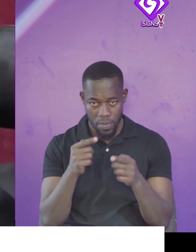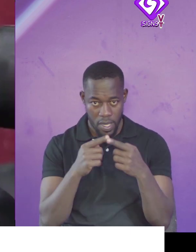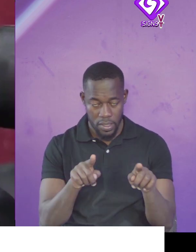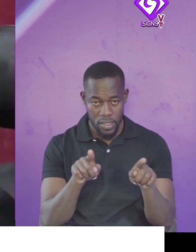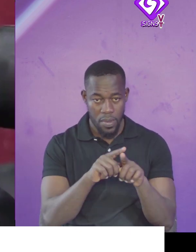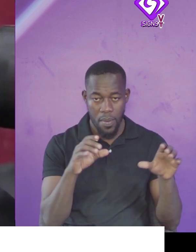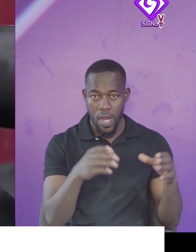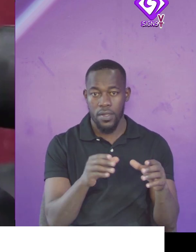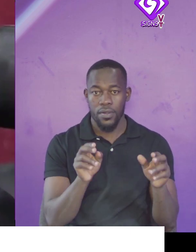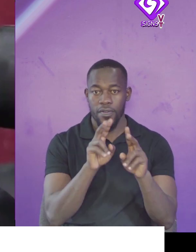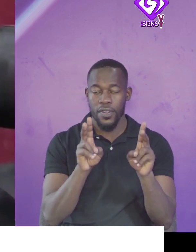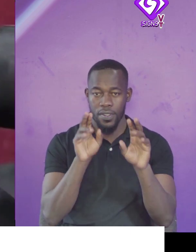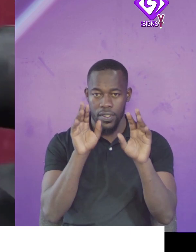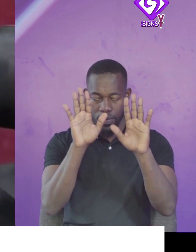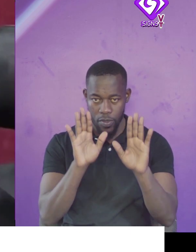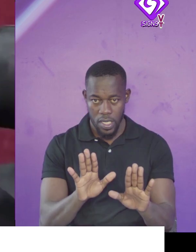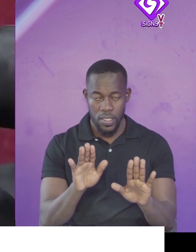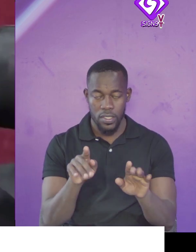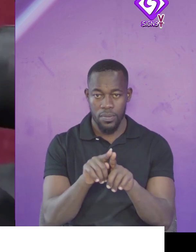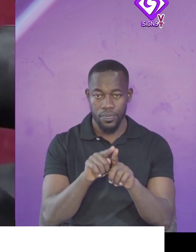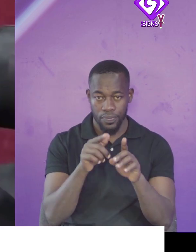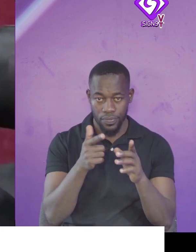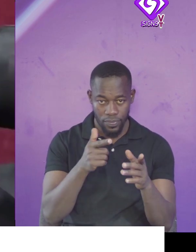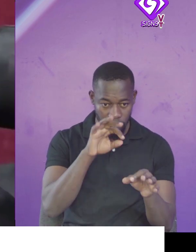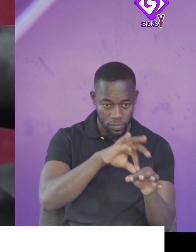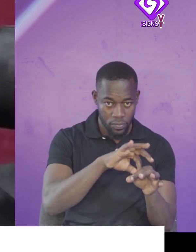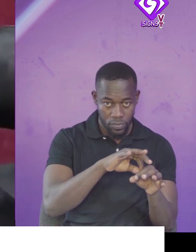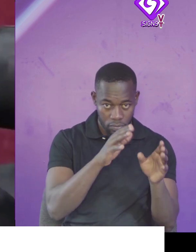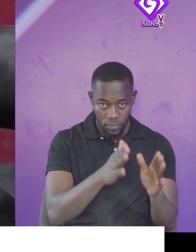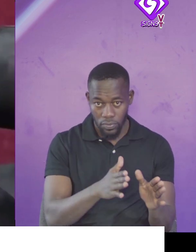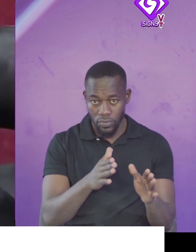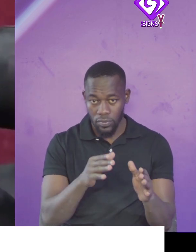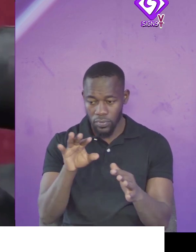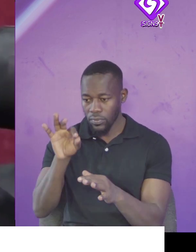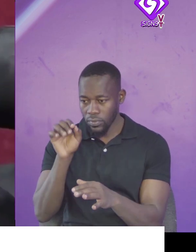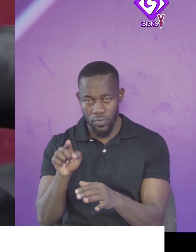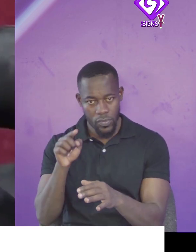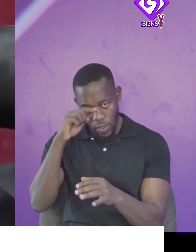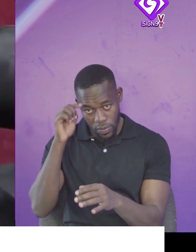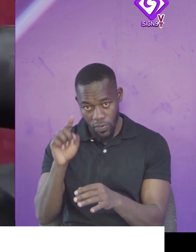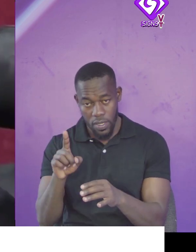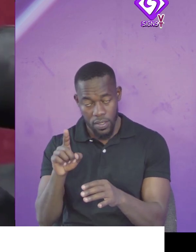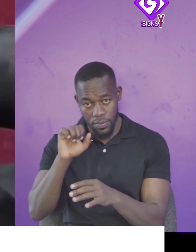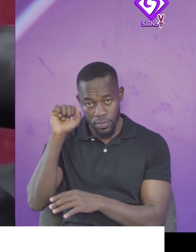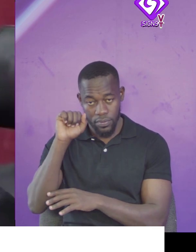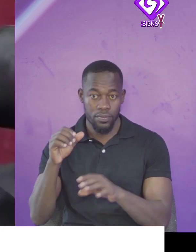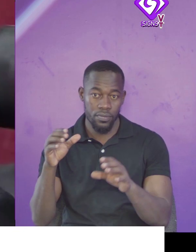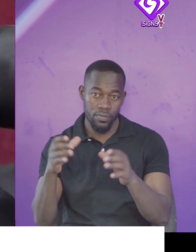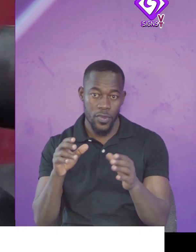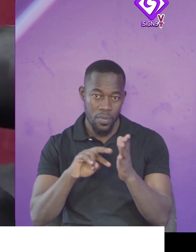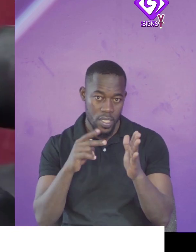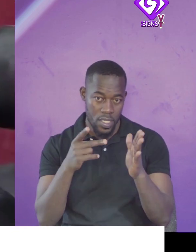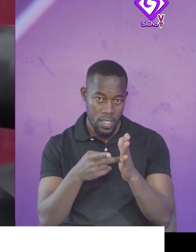play a critical part in the decision made by the voters during such an election. It would therefore be a serious political